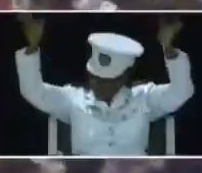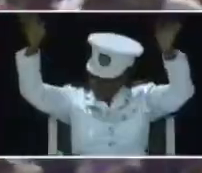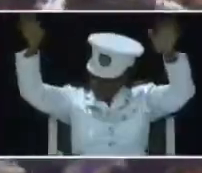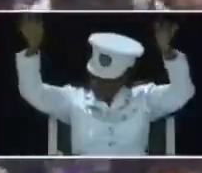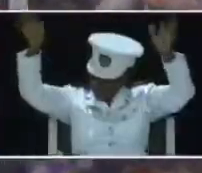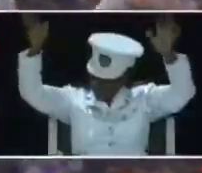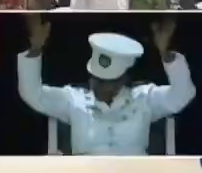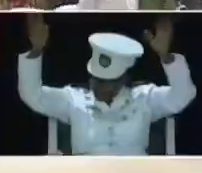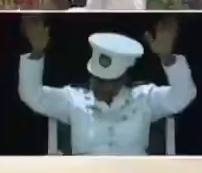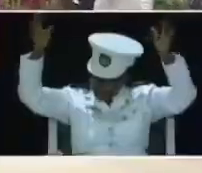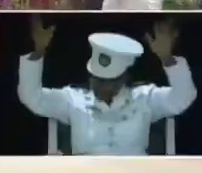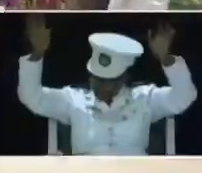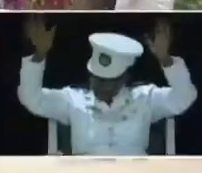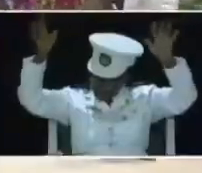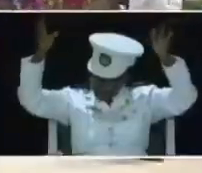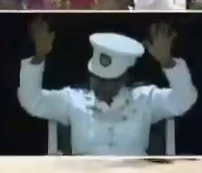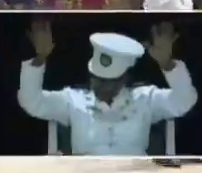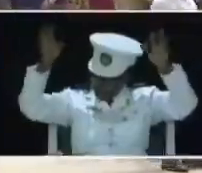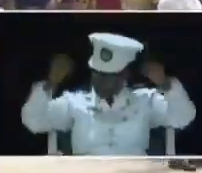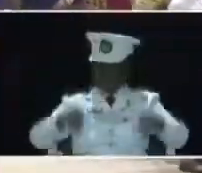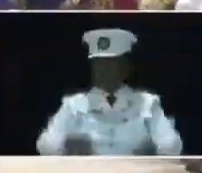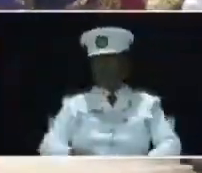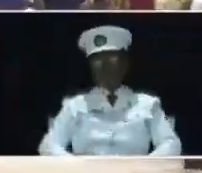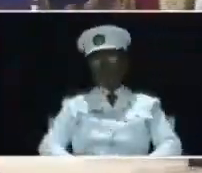hallelujah. Oh, Lord.